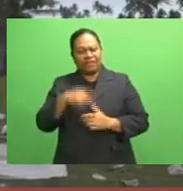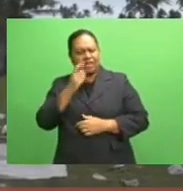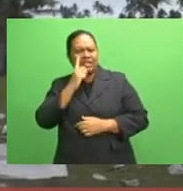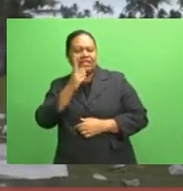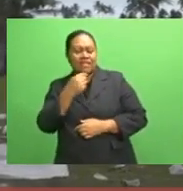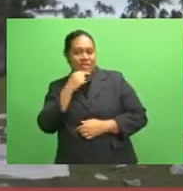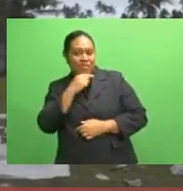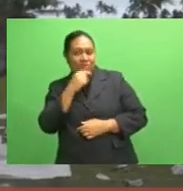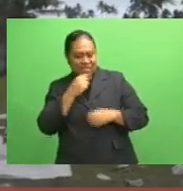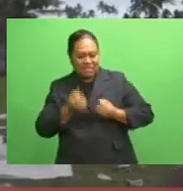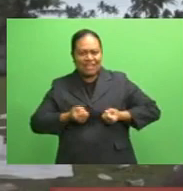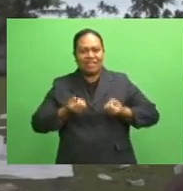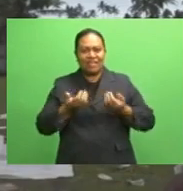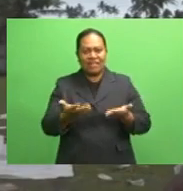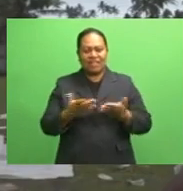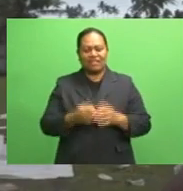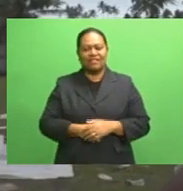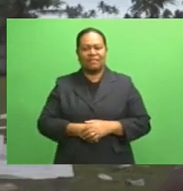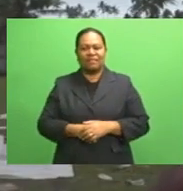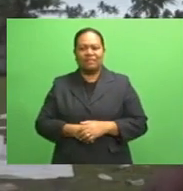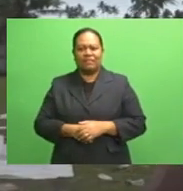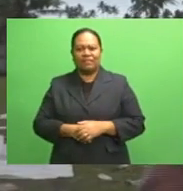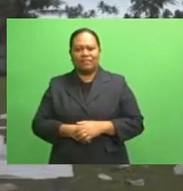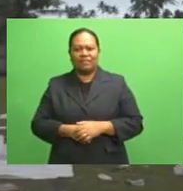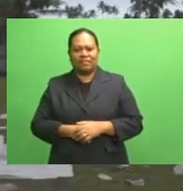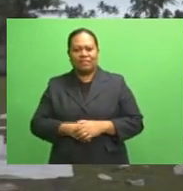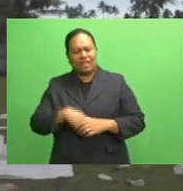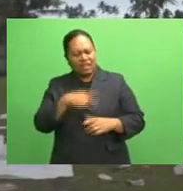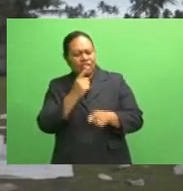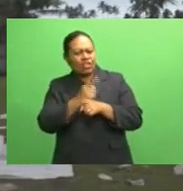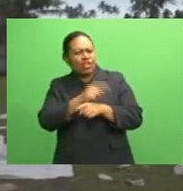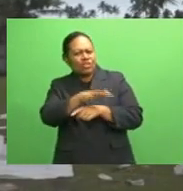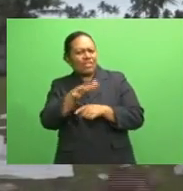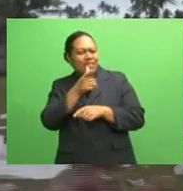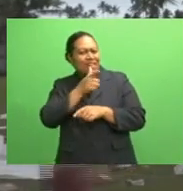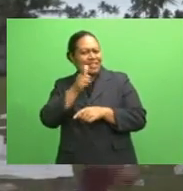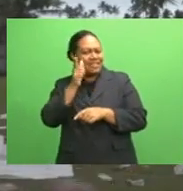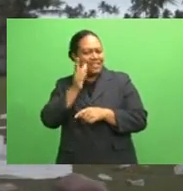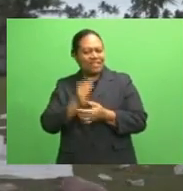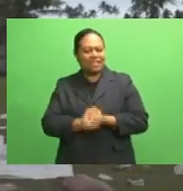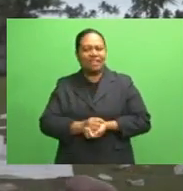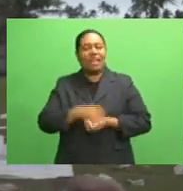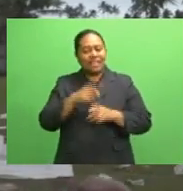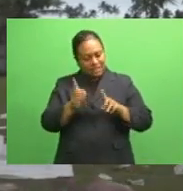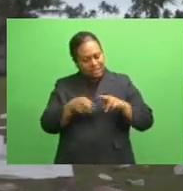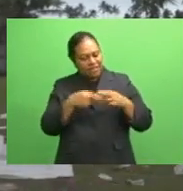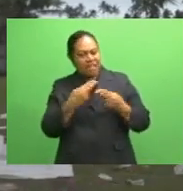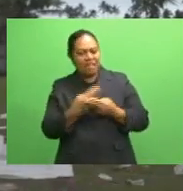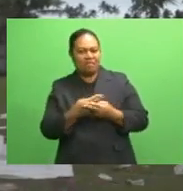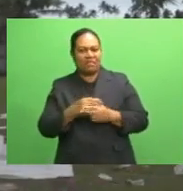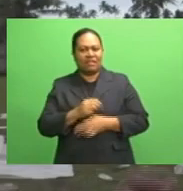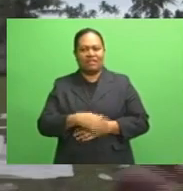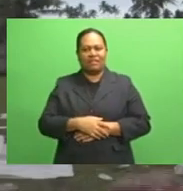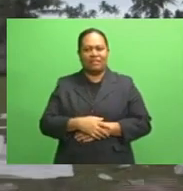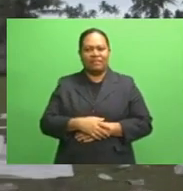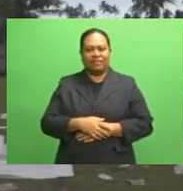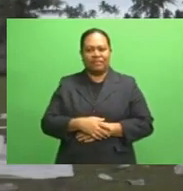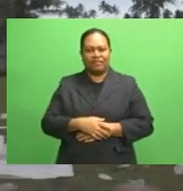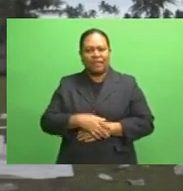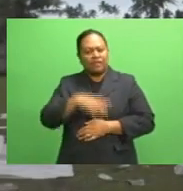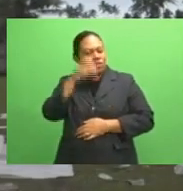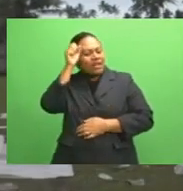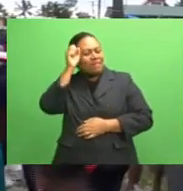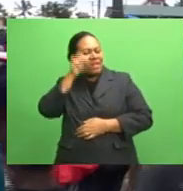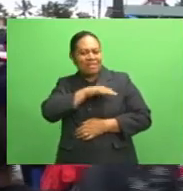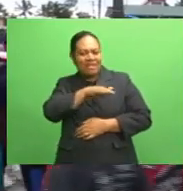boys, and when I spoke to them yesterday, it's a family I'll talk about. They have to remember